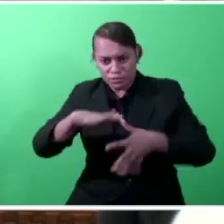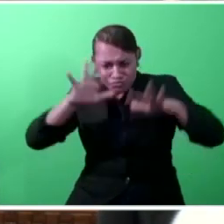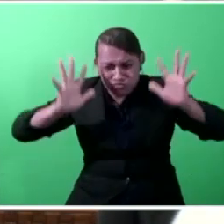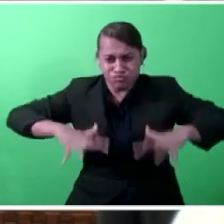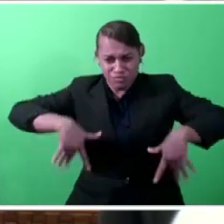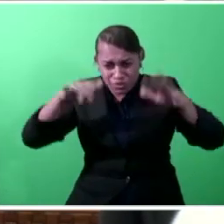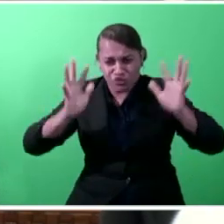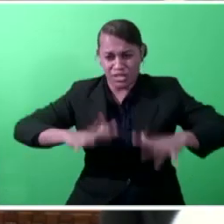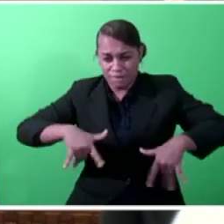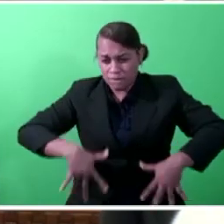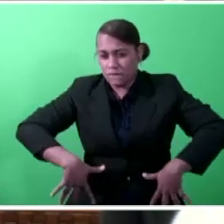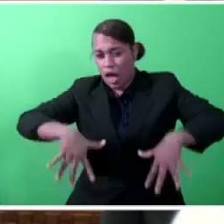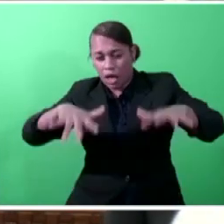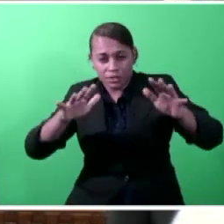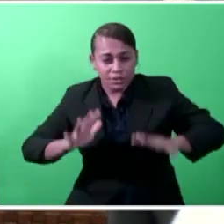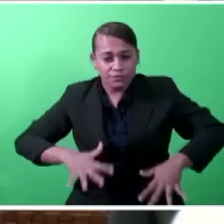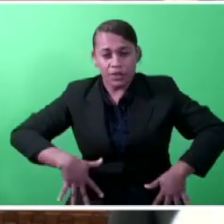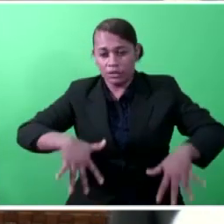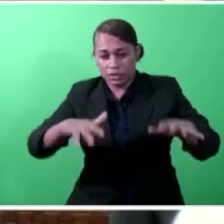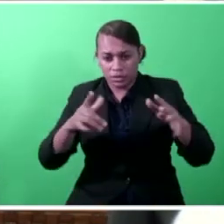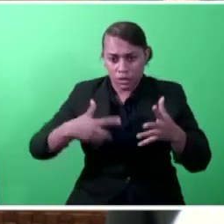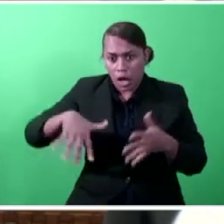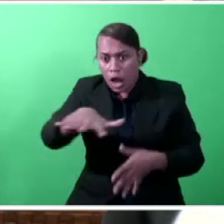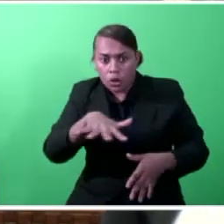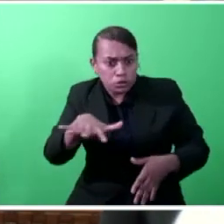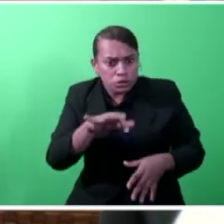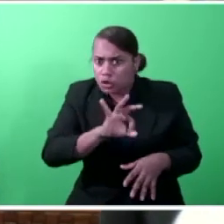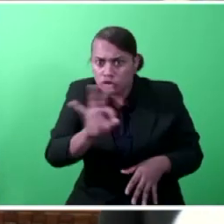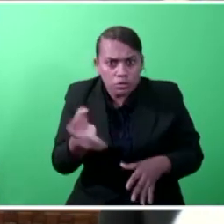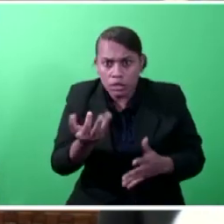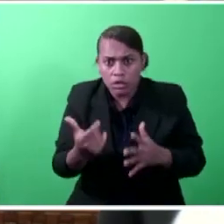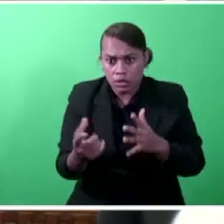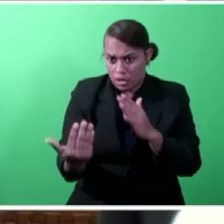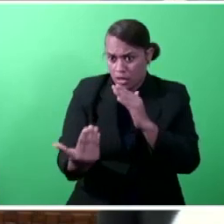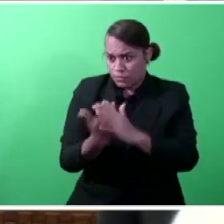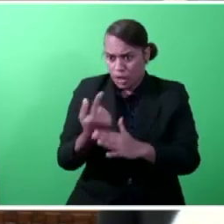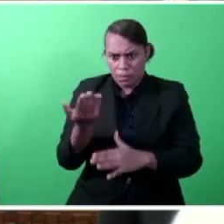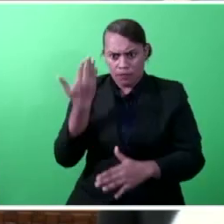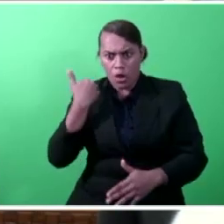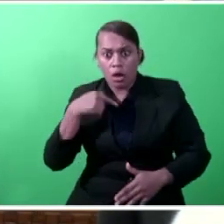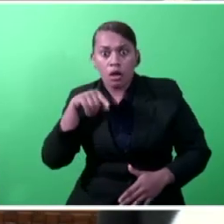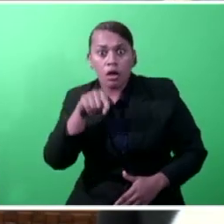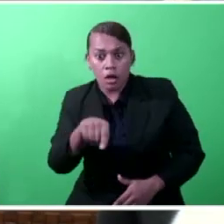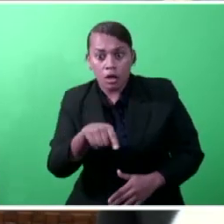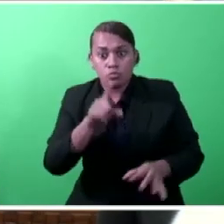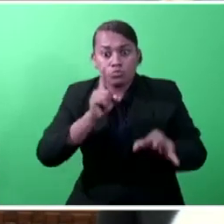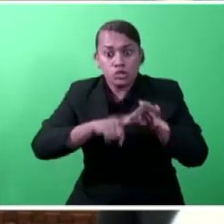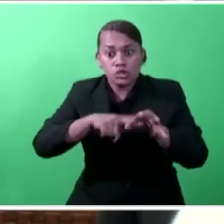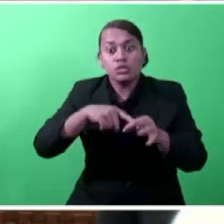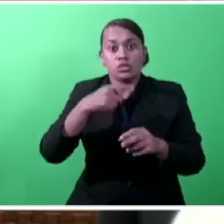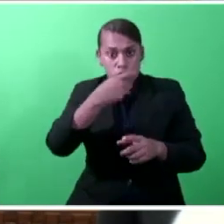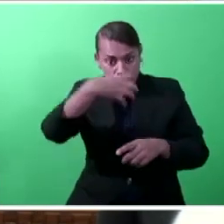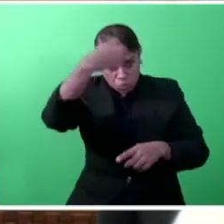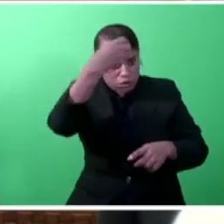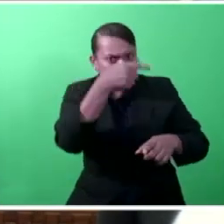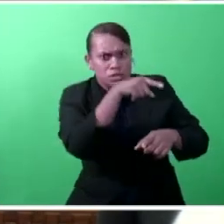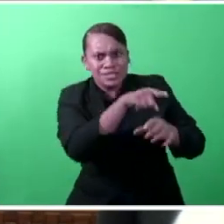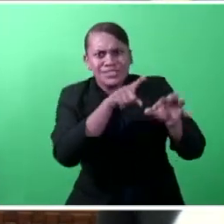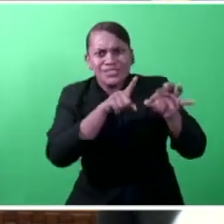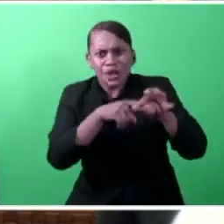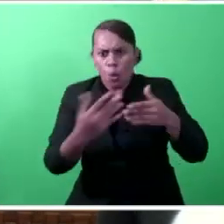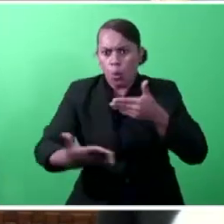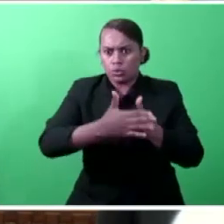floods in areas that were not usually affected. The Queen's Highway was closed for 4 hours to allow Fiji Roads Authority to